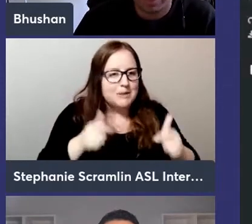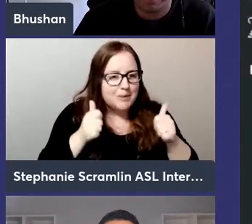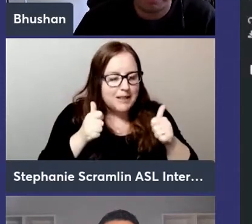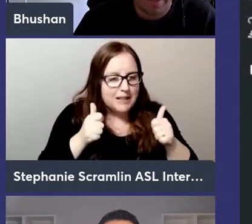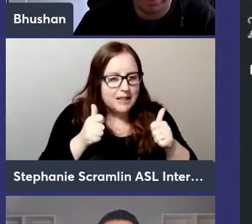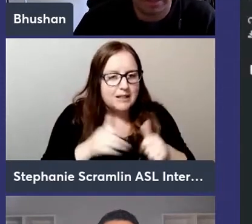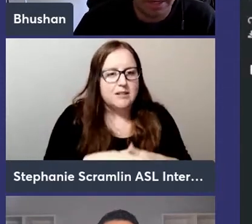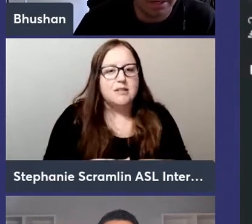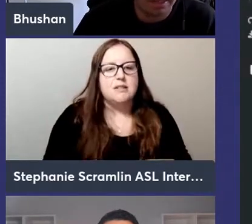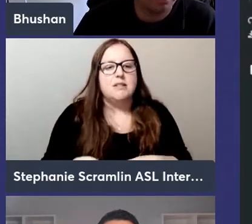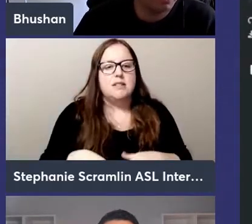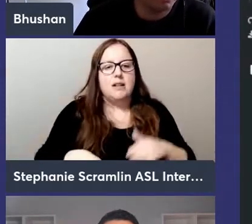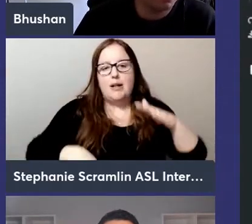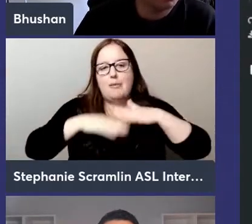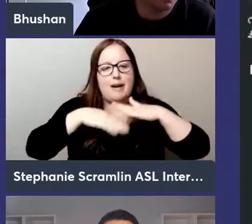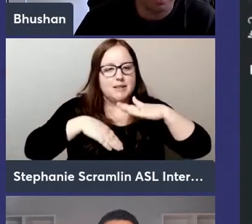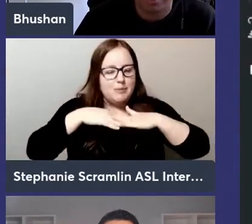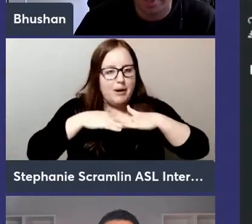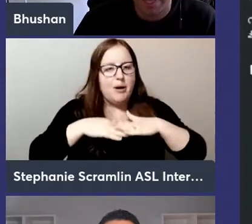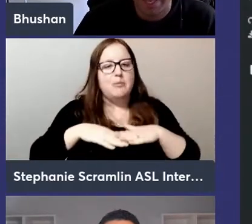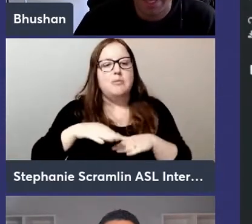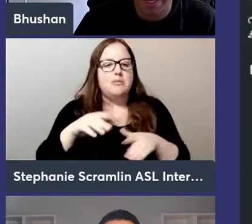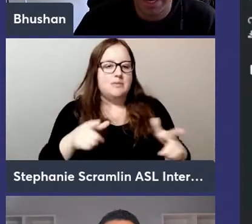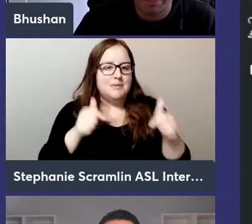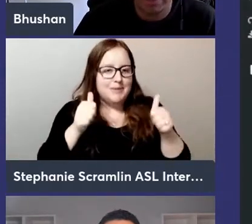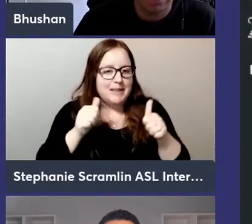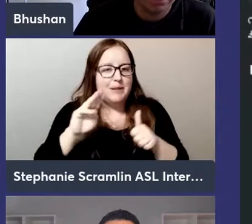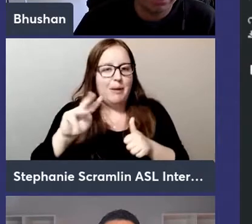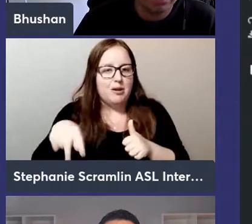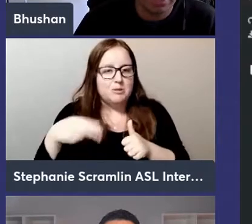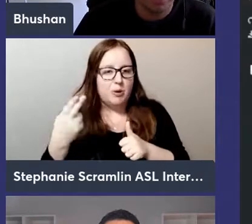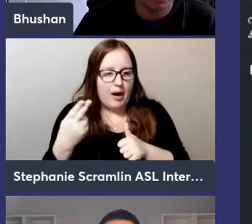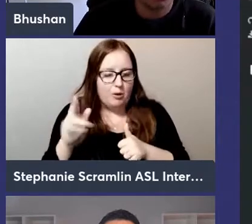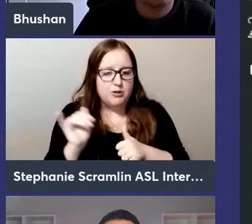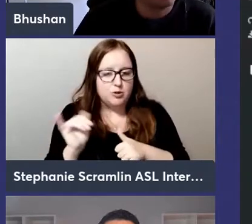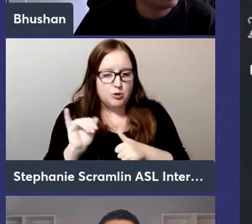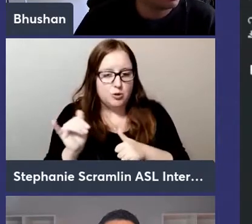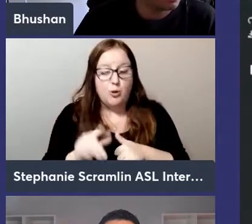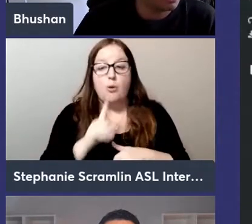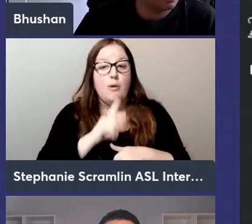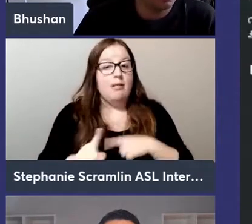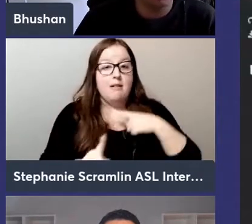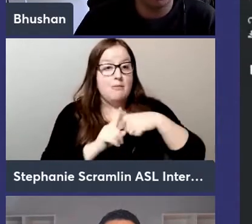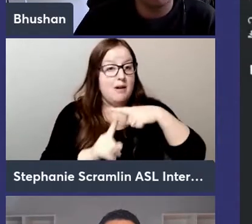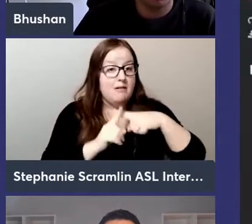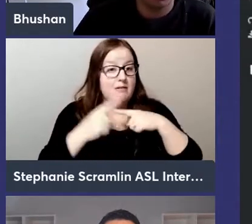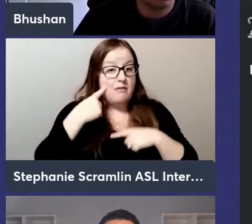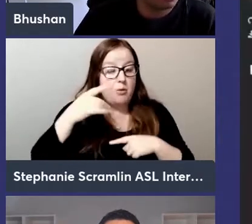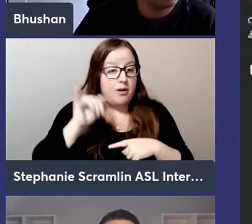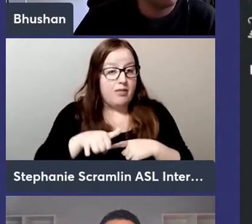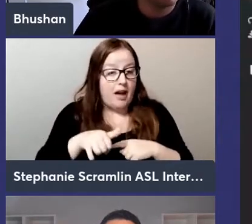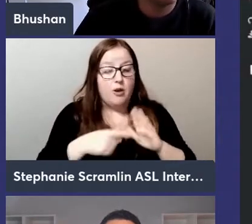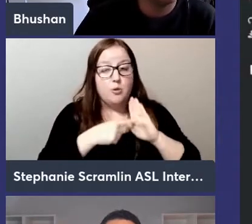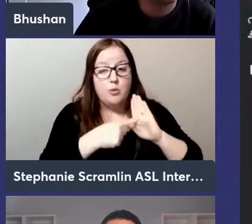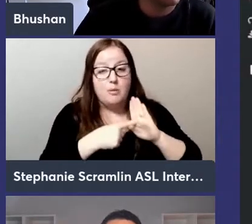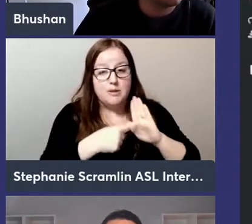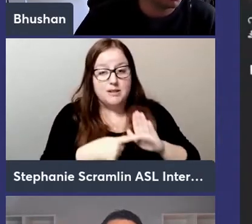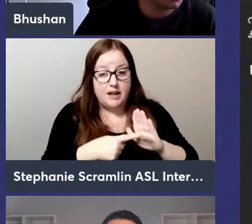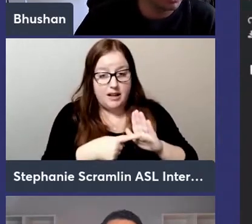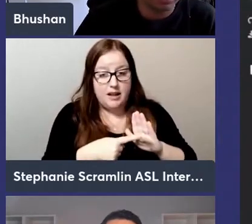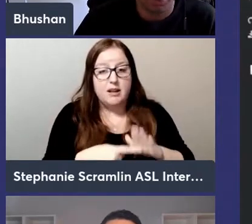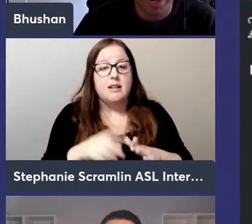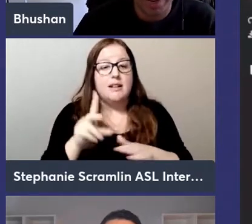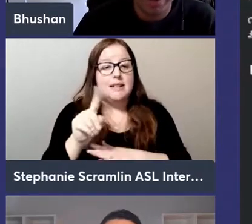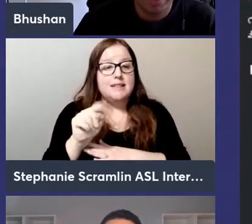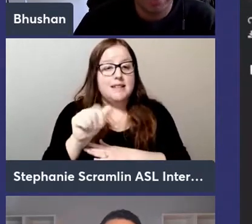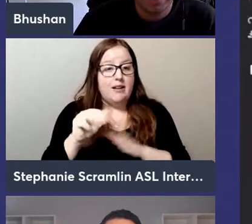kilometers per hour, max 300 kilometers per hour. And the advantage of doing this is, and representing the vehicle's data model